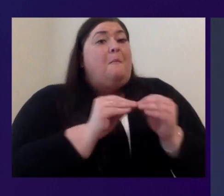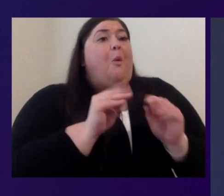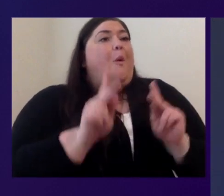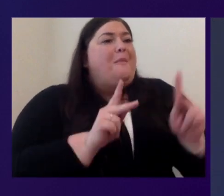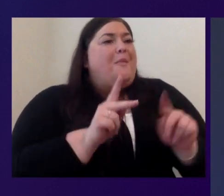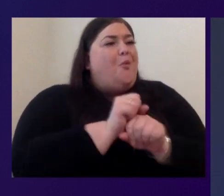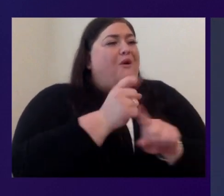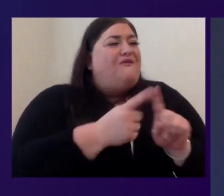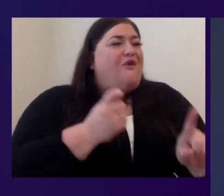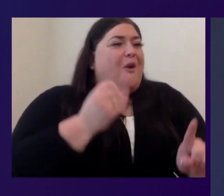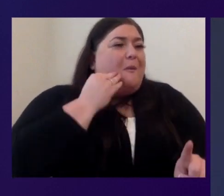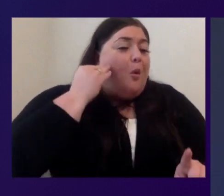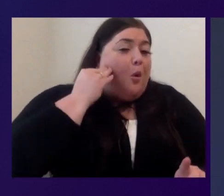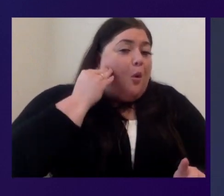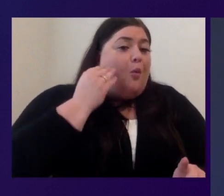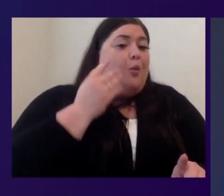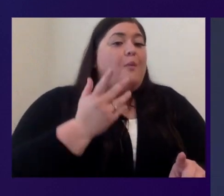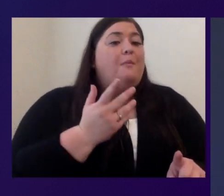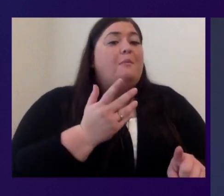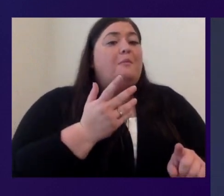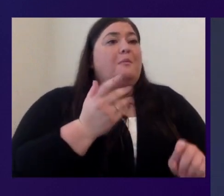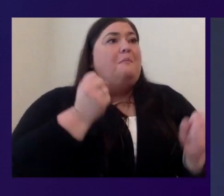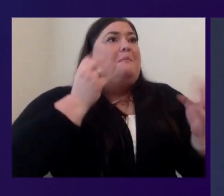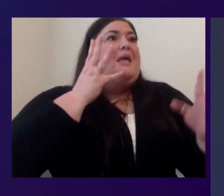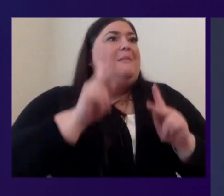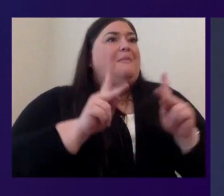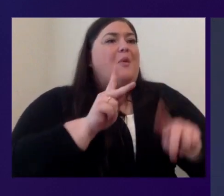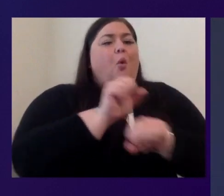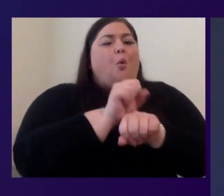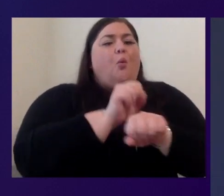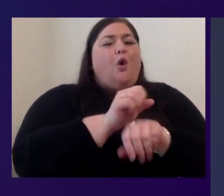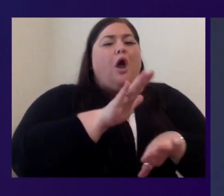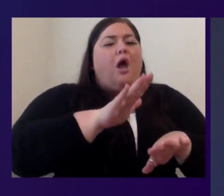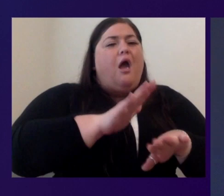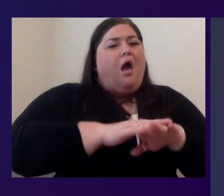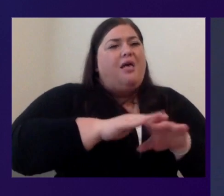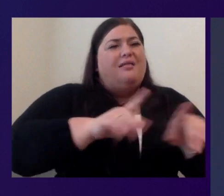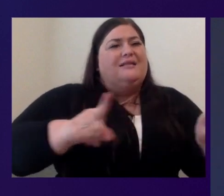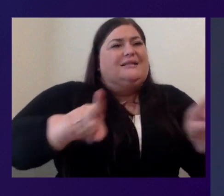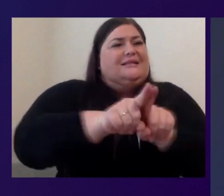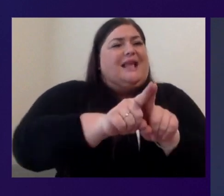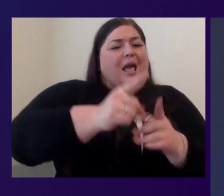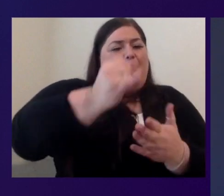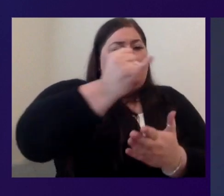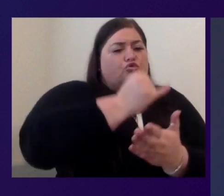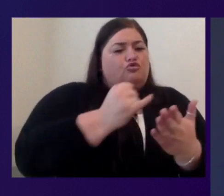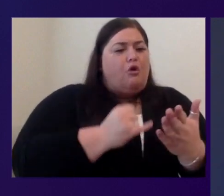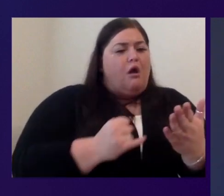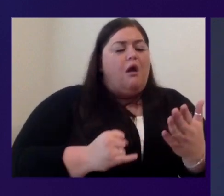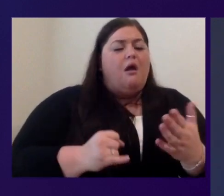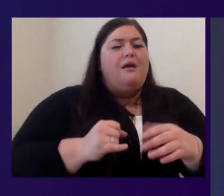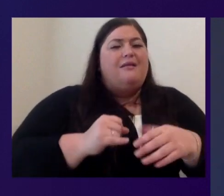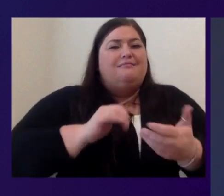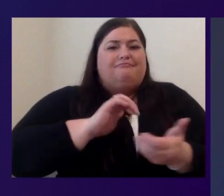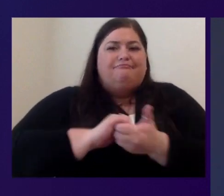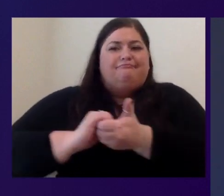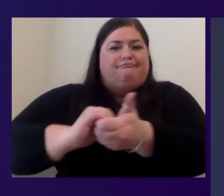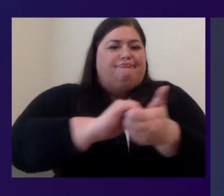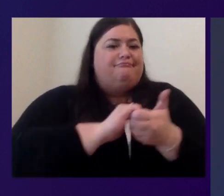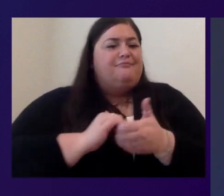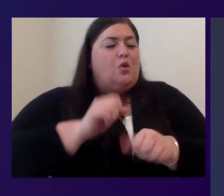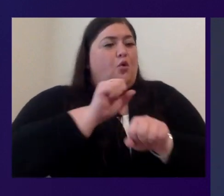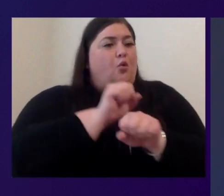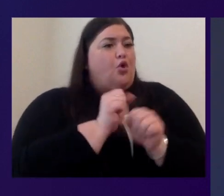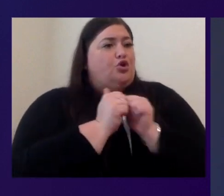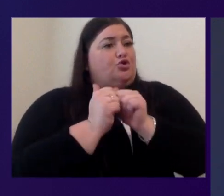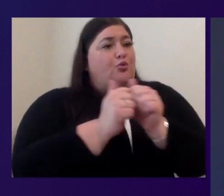lot of people work on drawings together. So I could see where having that data centralized could make things easier for the latency.